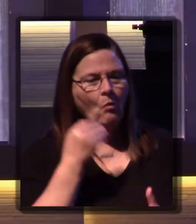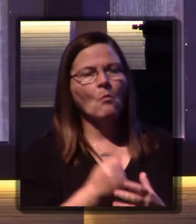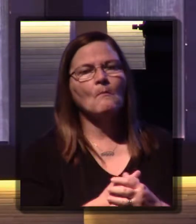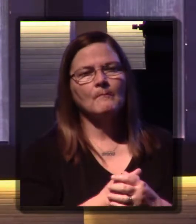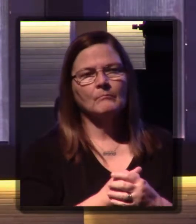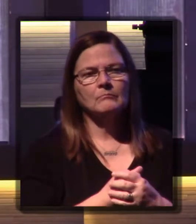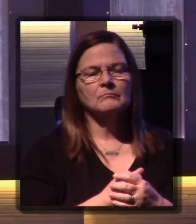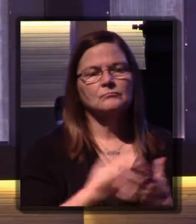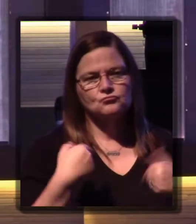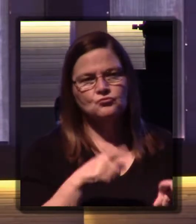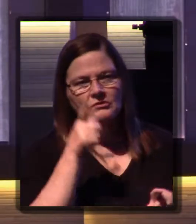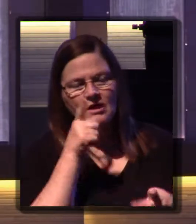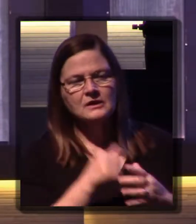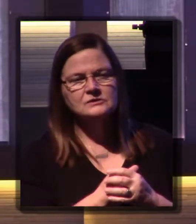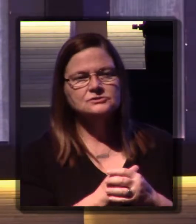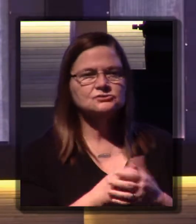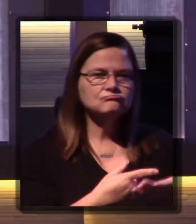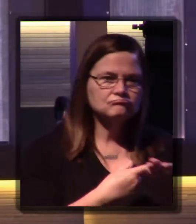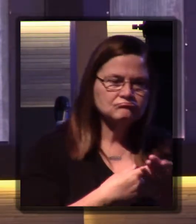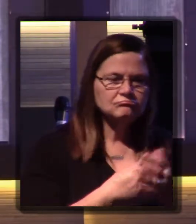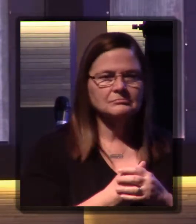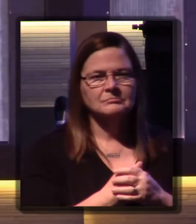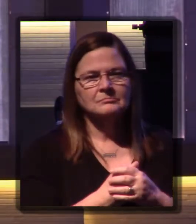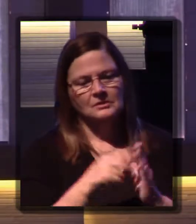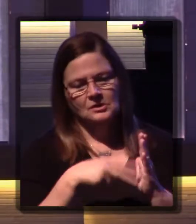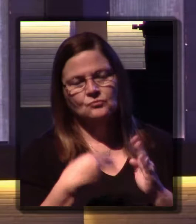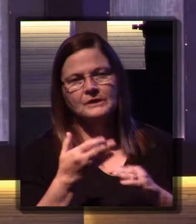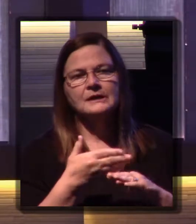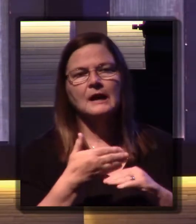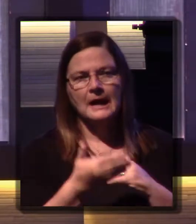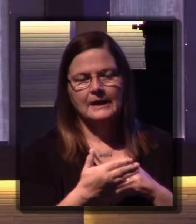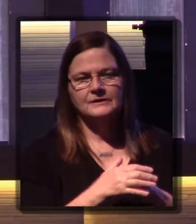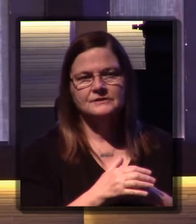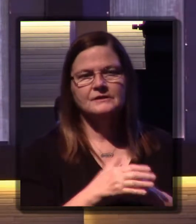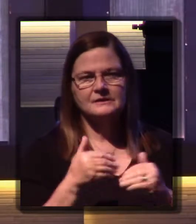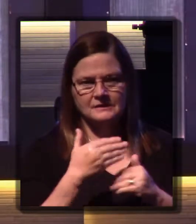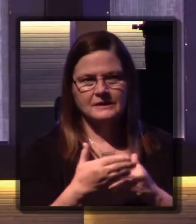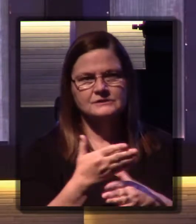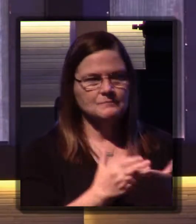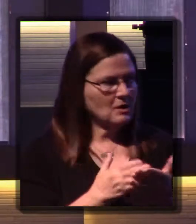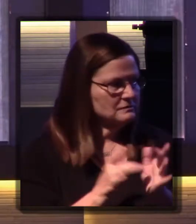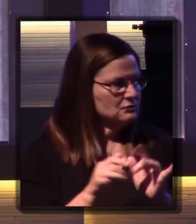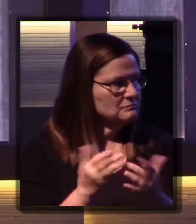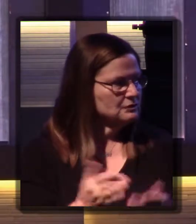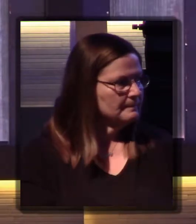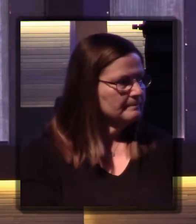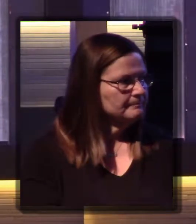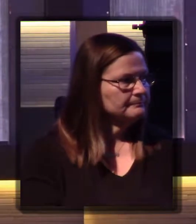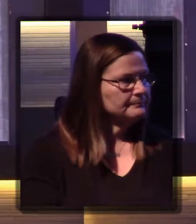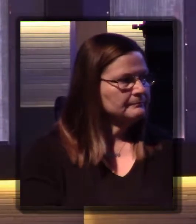home over lunch, sit down, think it through, talk it through, and then read ahead to the next passage of